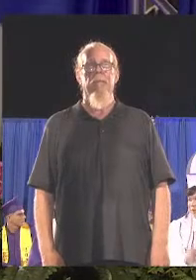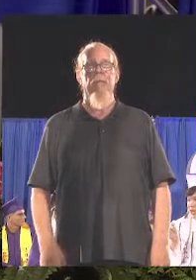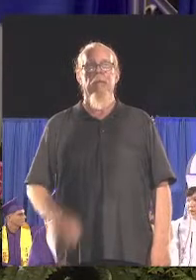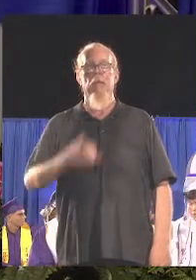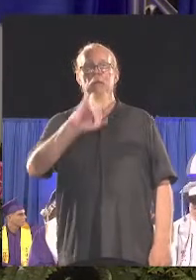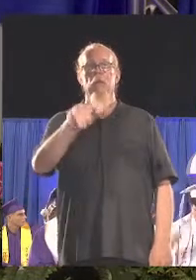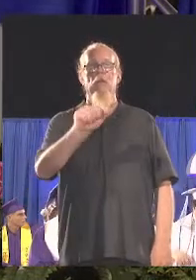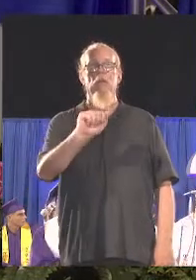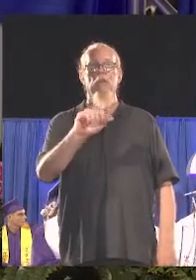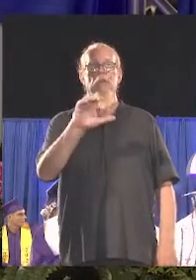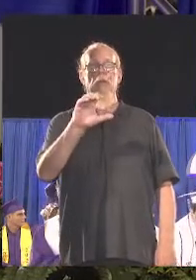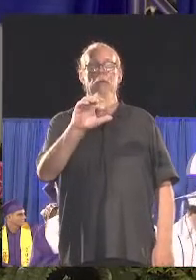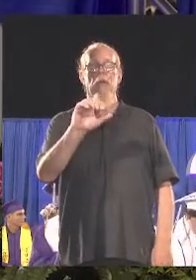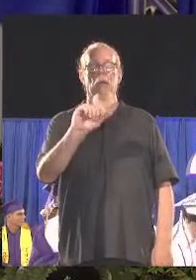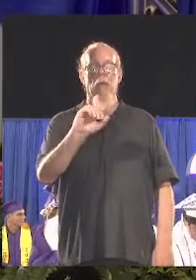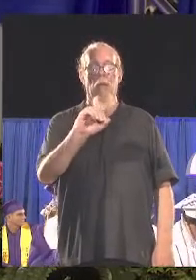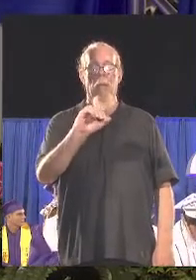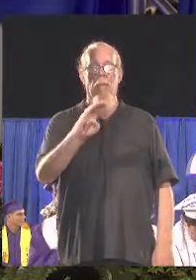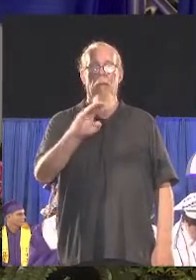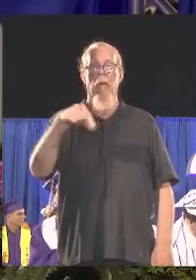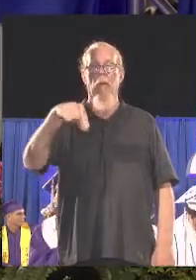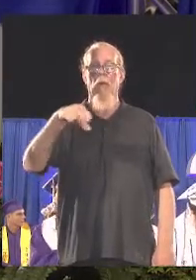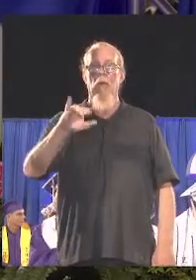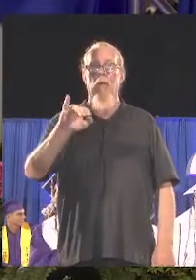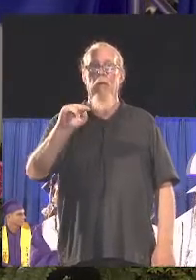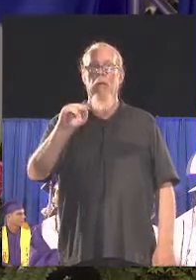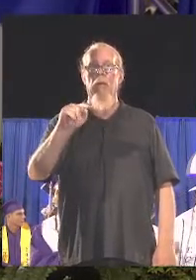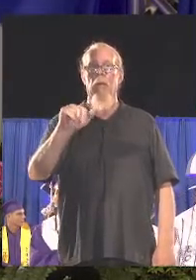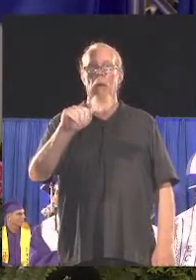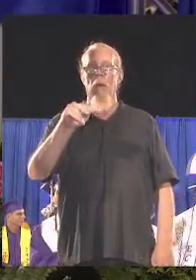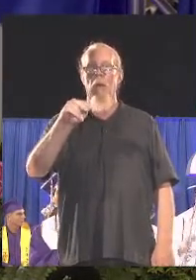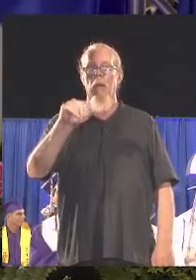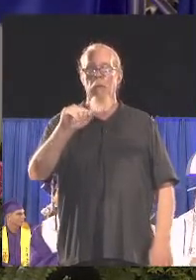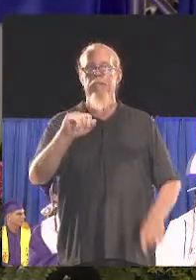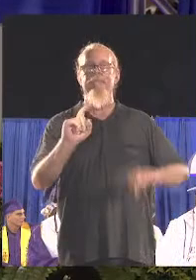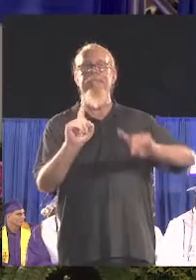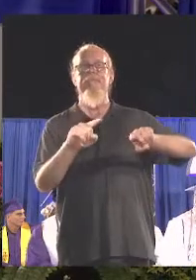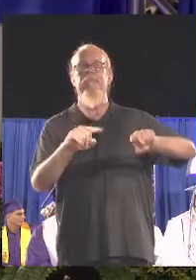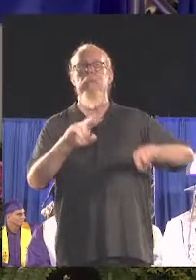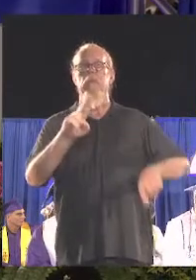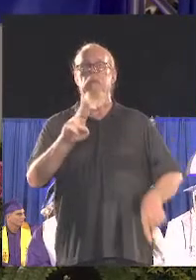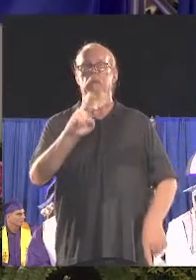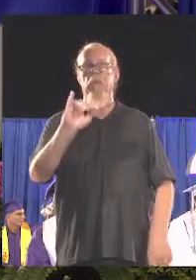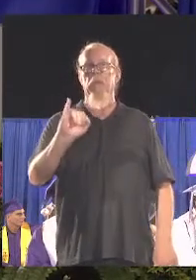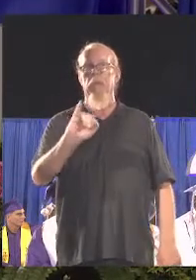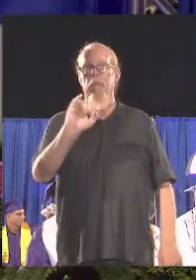Jacob A. Quintana, University of the Incarnate Word.